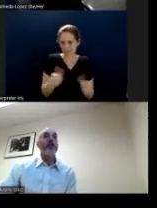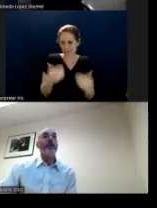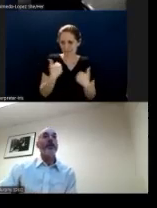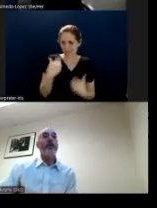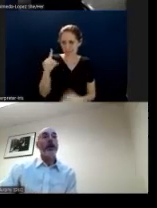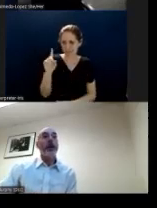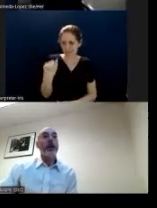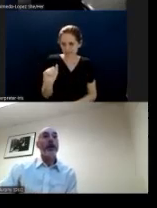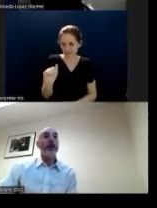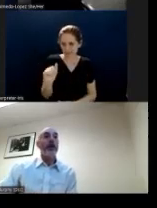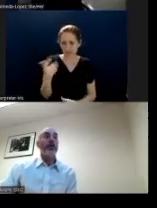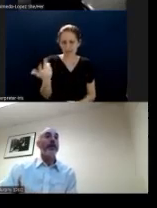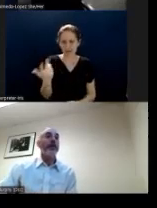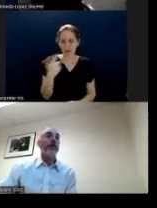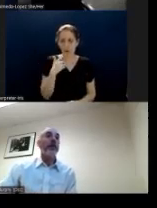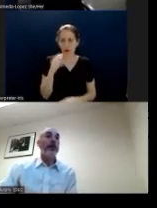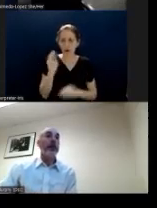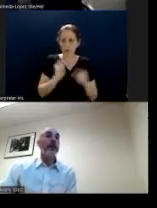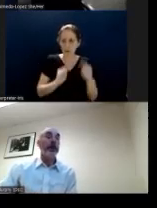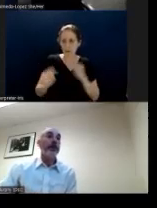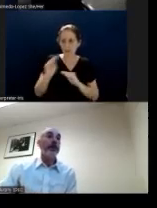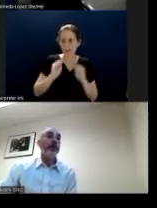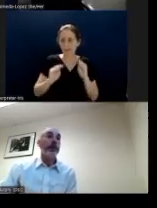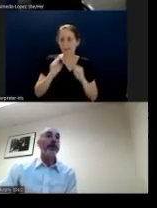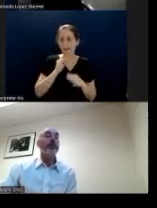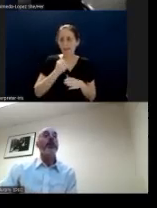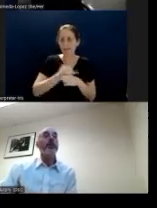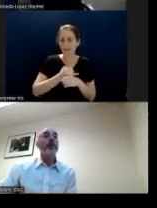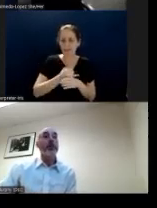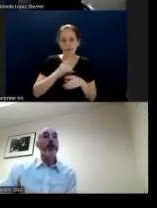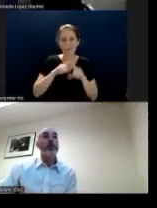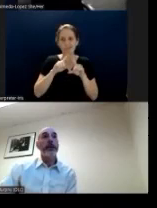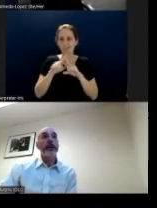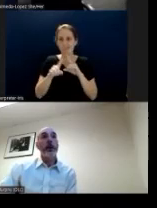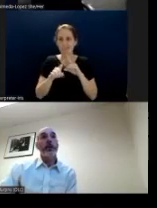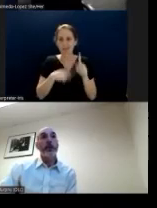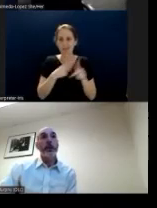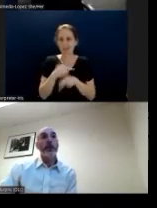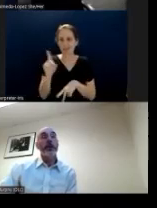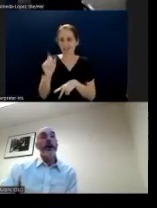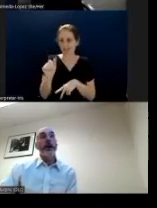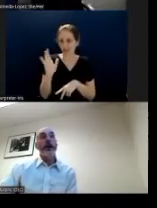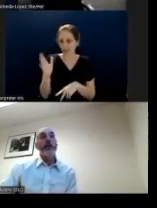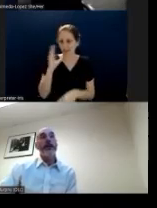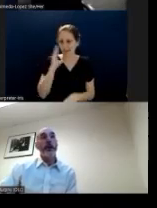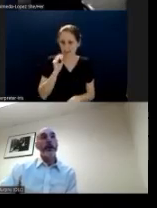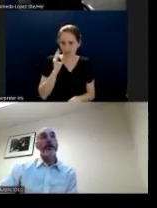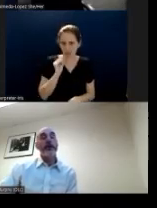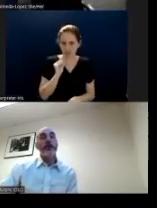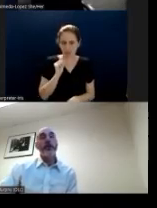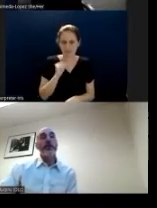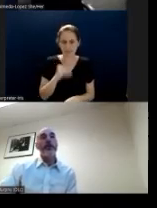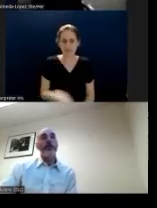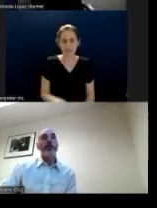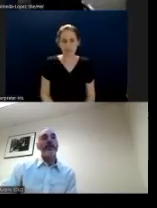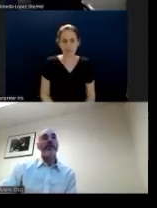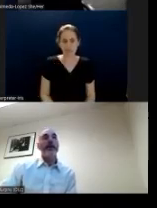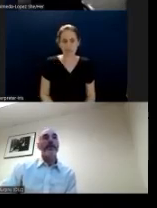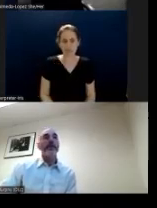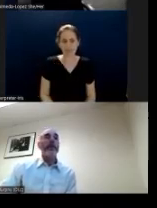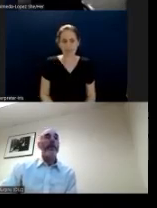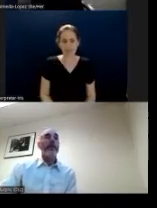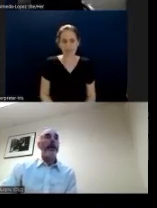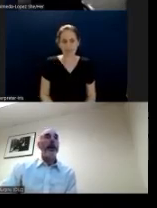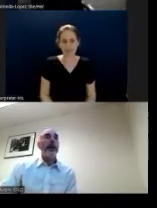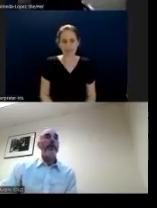with a mobility impairment or with another type of disability will also be going through in order to be voting